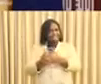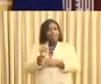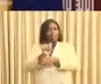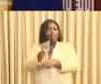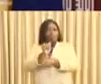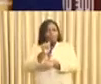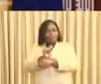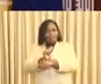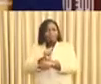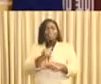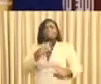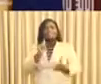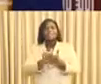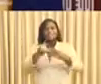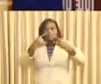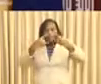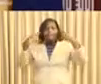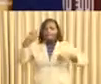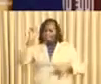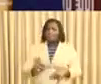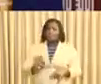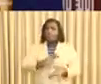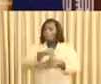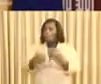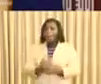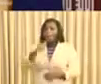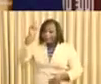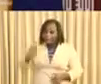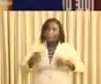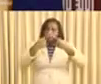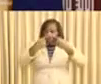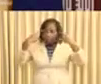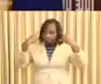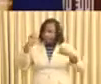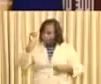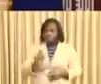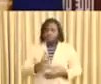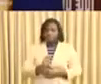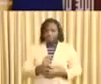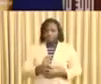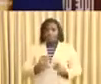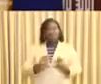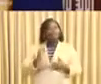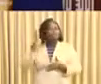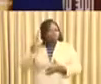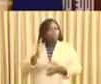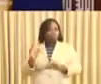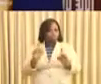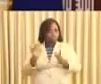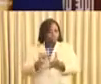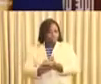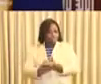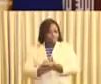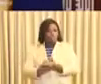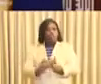should all familiarize ourselves with them and apply them as the regional coordinating councils of the